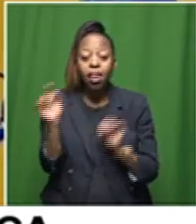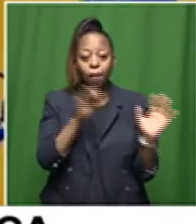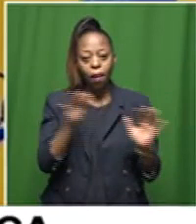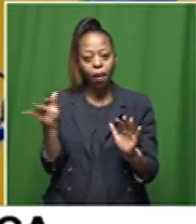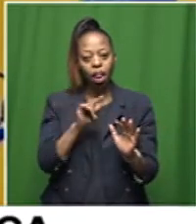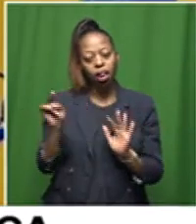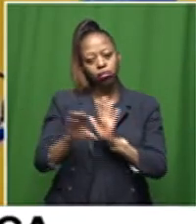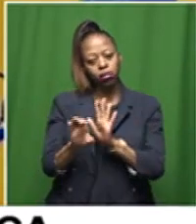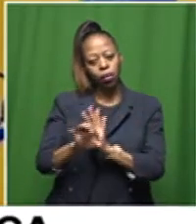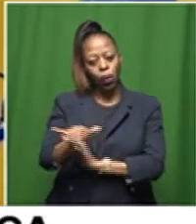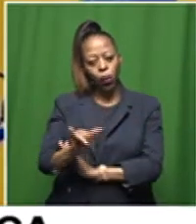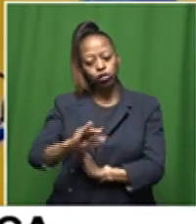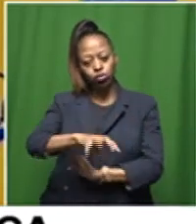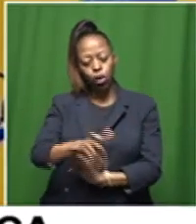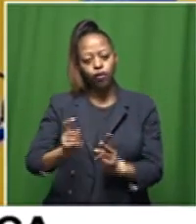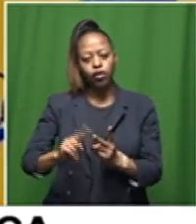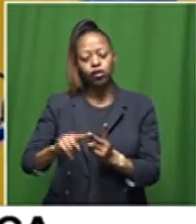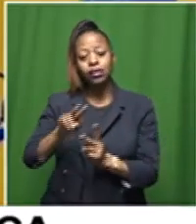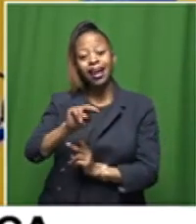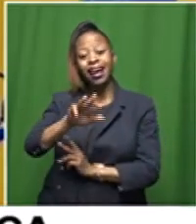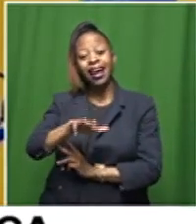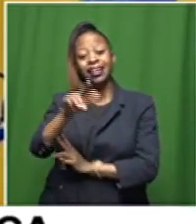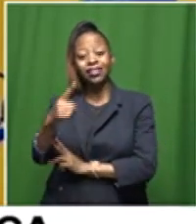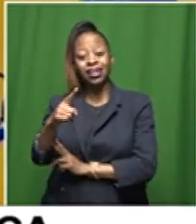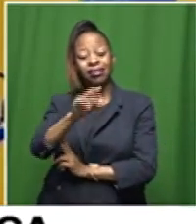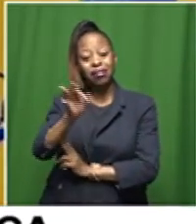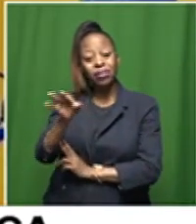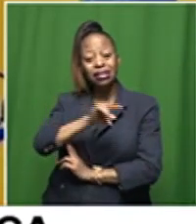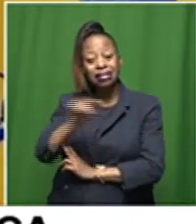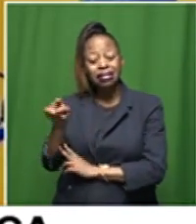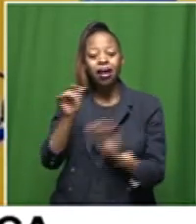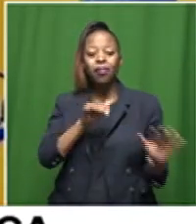people, for instance, in our province, 91% of the